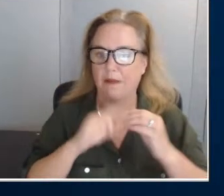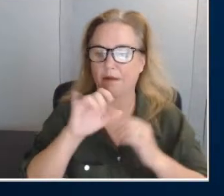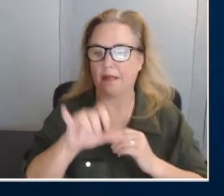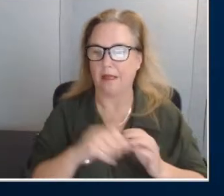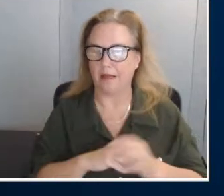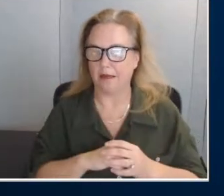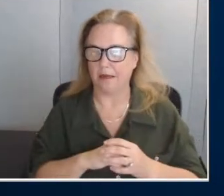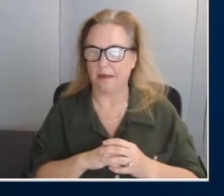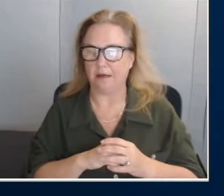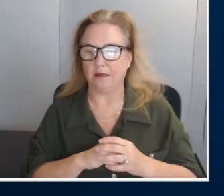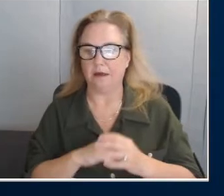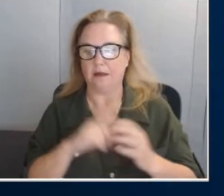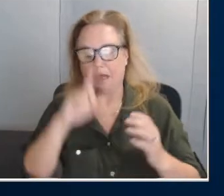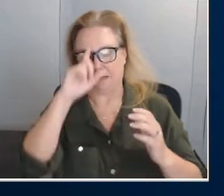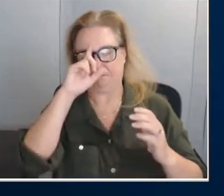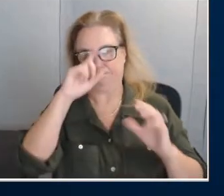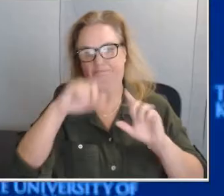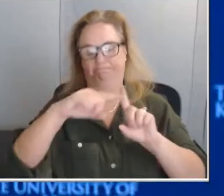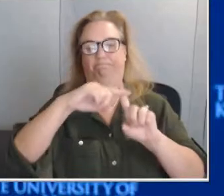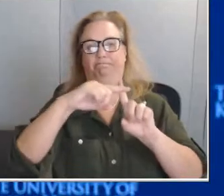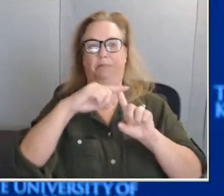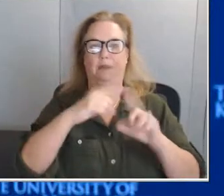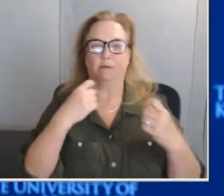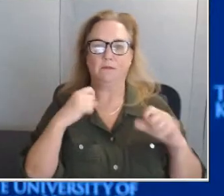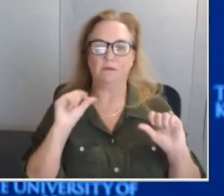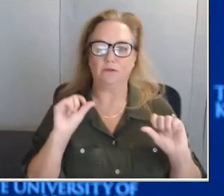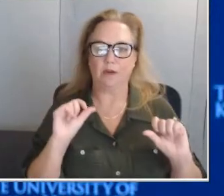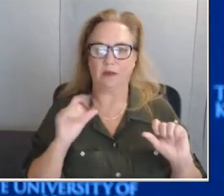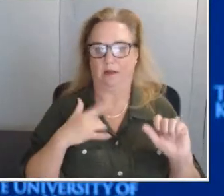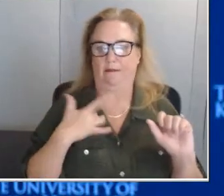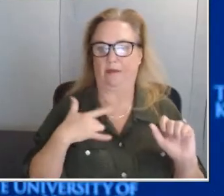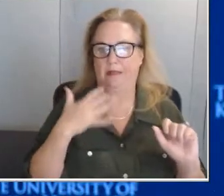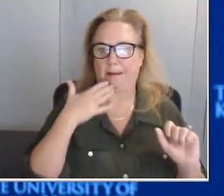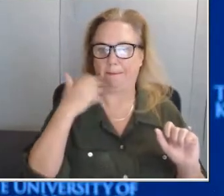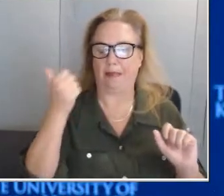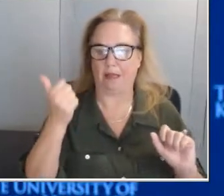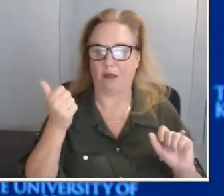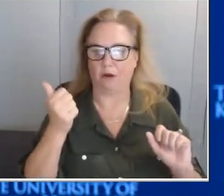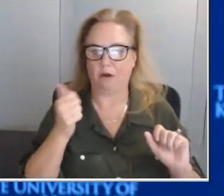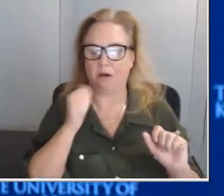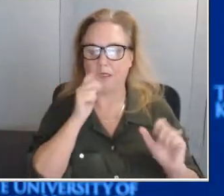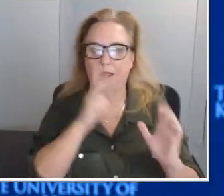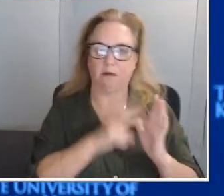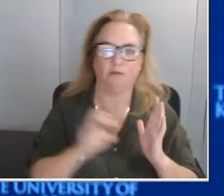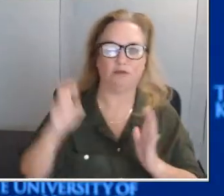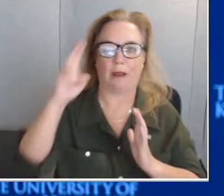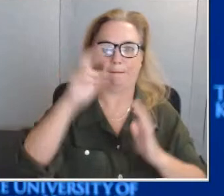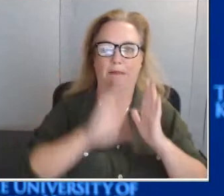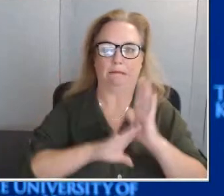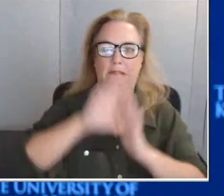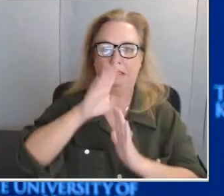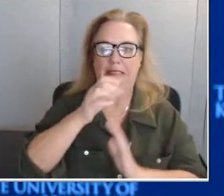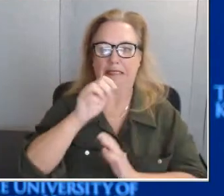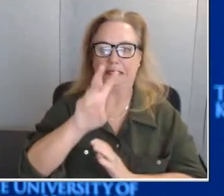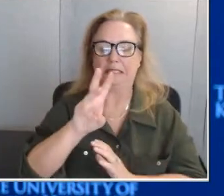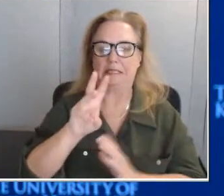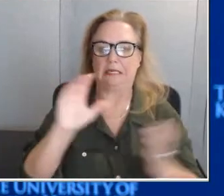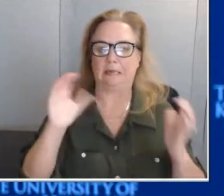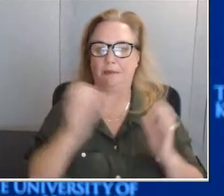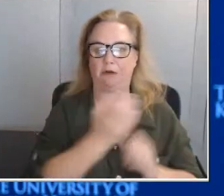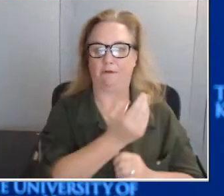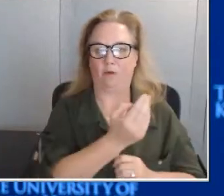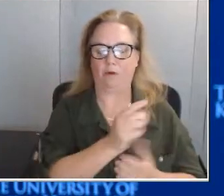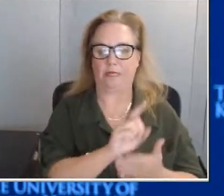I'm optimistic and feeling better that it didn't jump higher than the 16 compared to 14 the